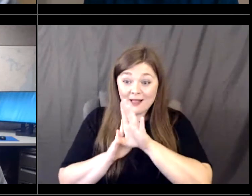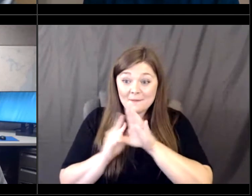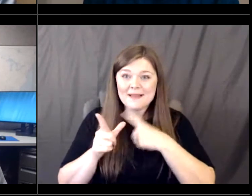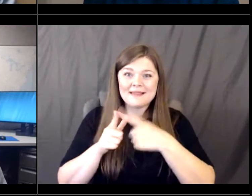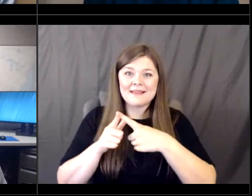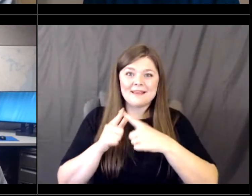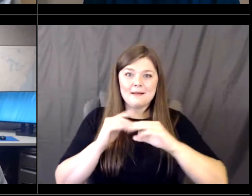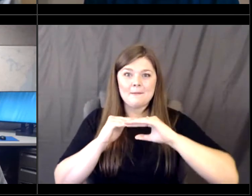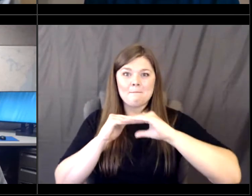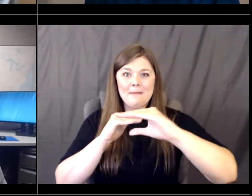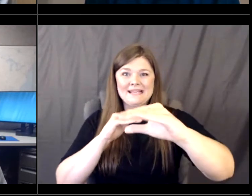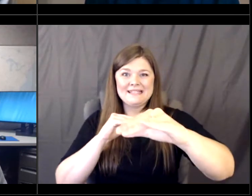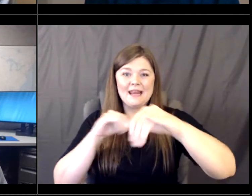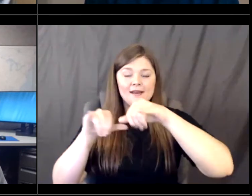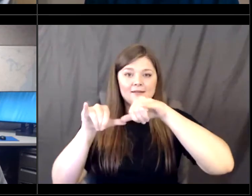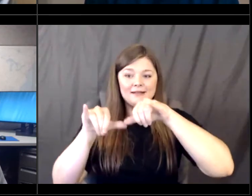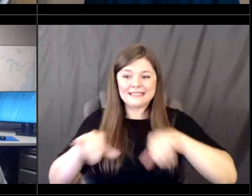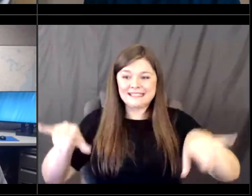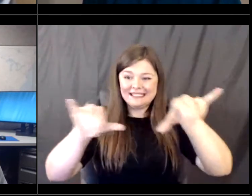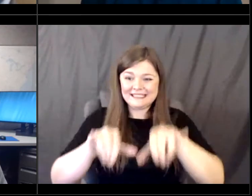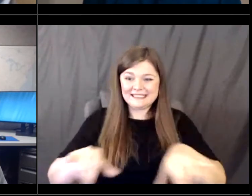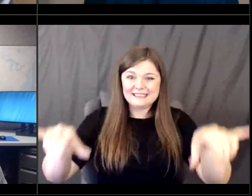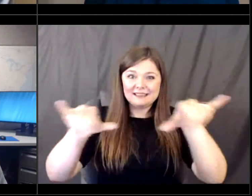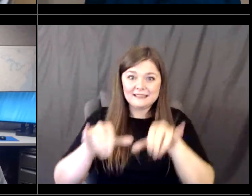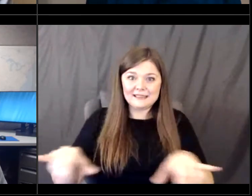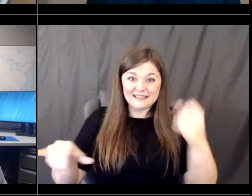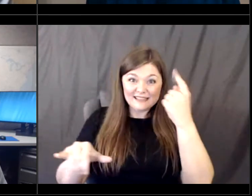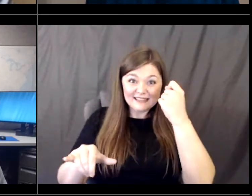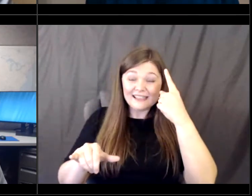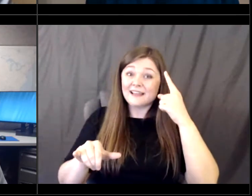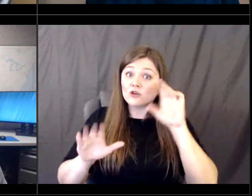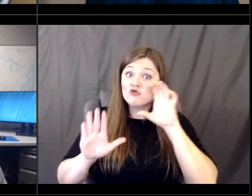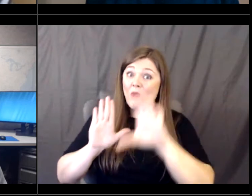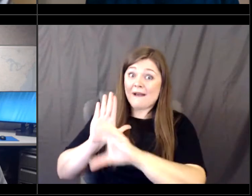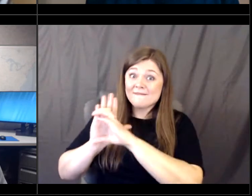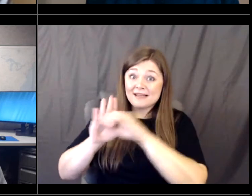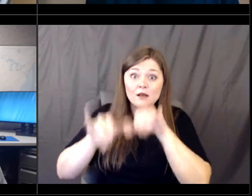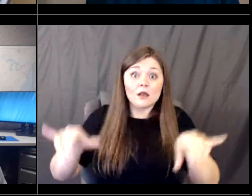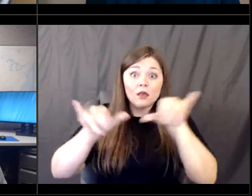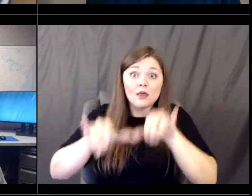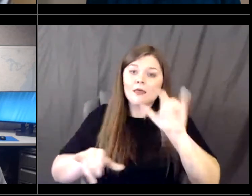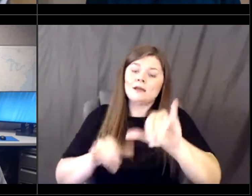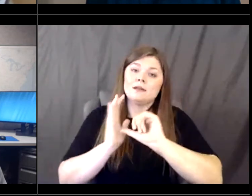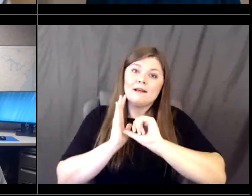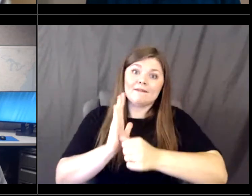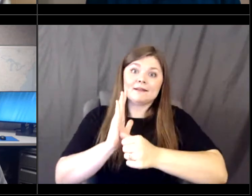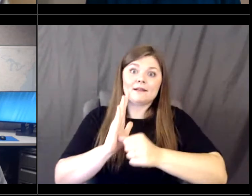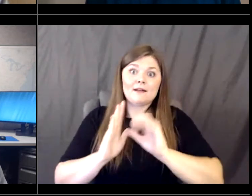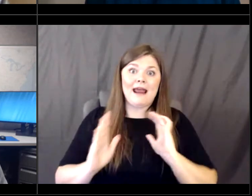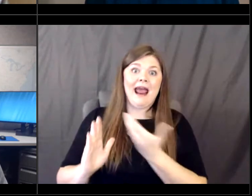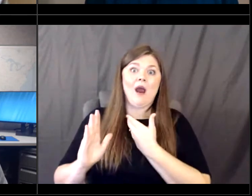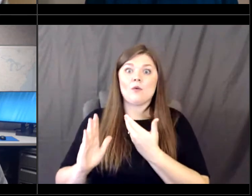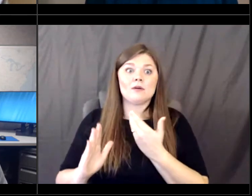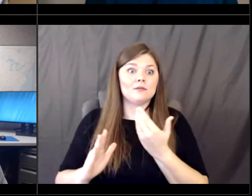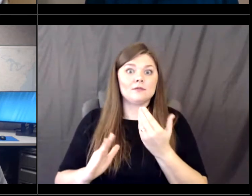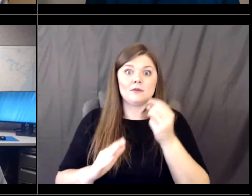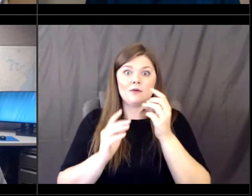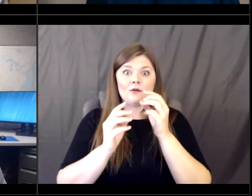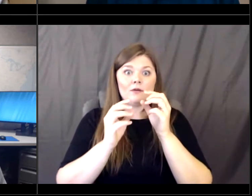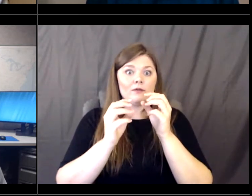because graphic consistency has been the big emphasis across the weather enterprise, so that we don't create